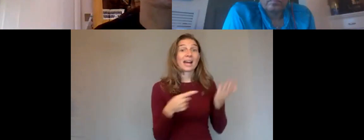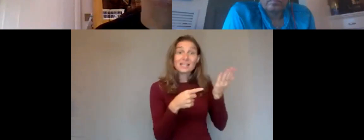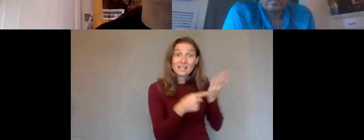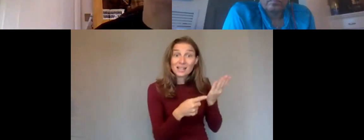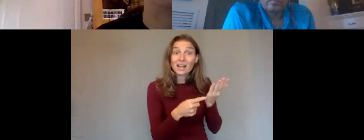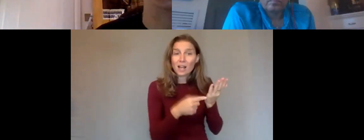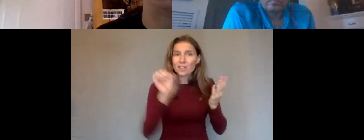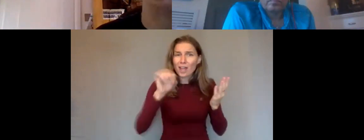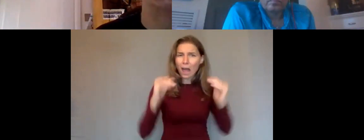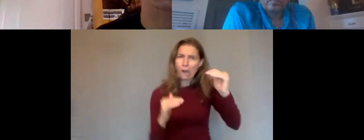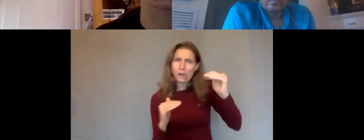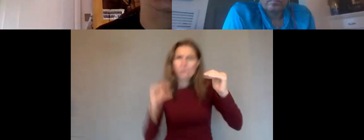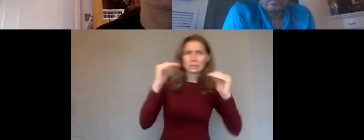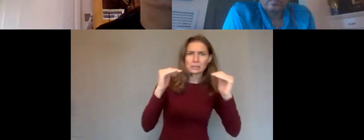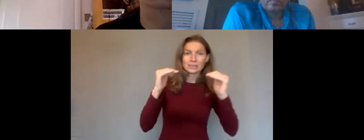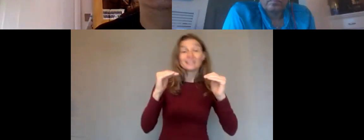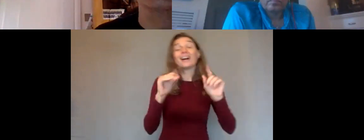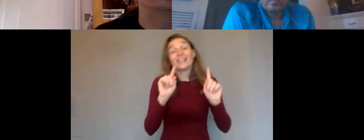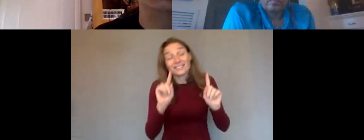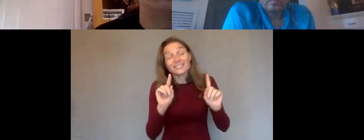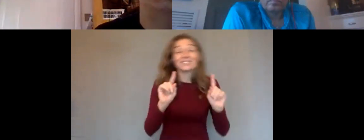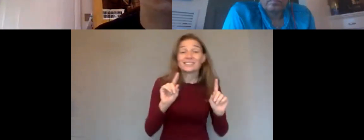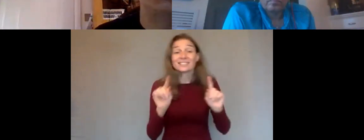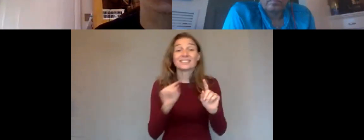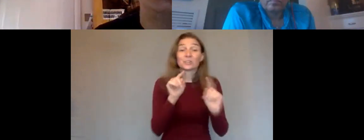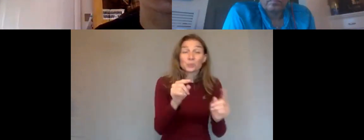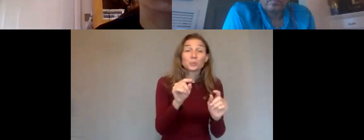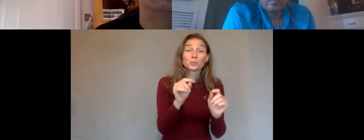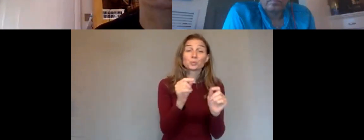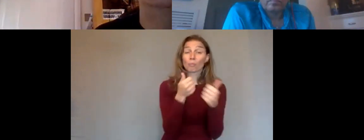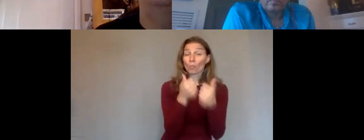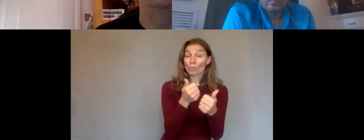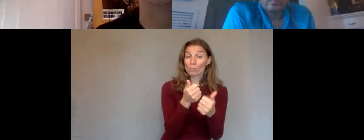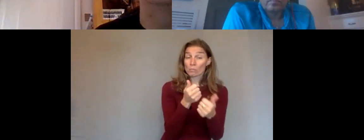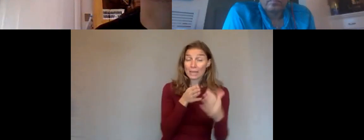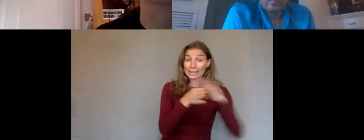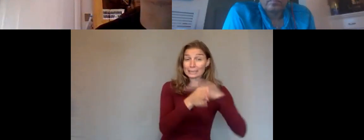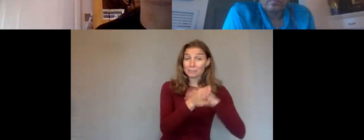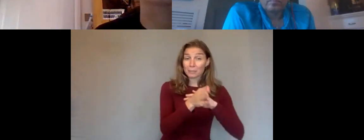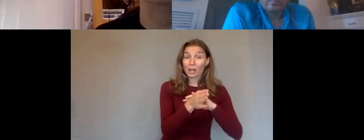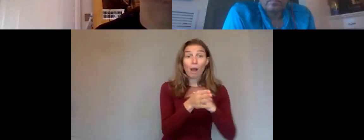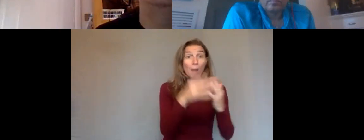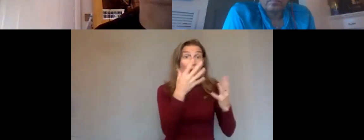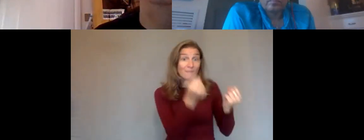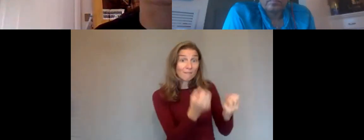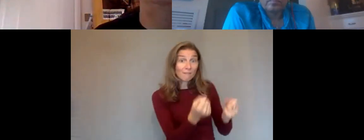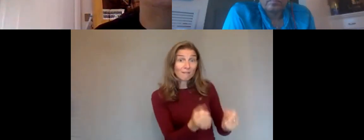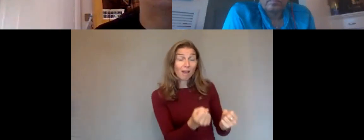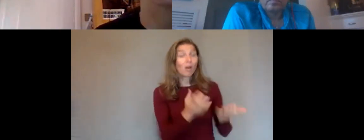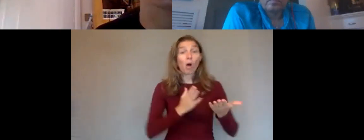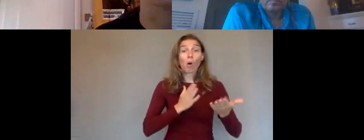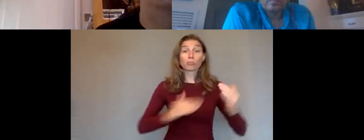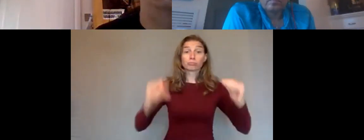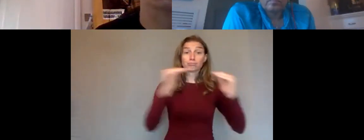leveler, if you've got the right accessibility kit, not only does disability become less of an issue, but actually you can